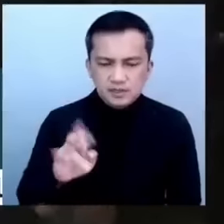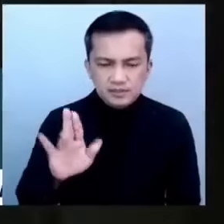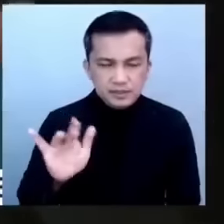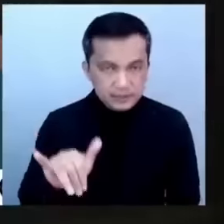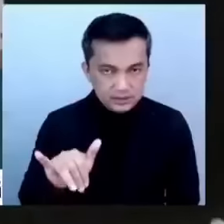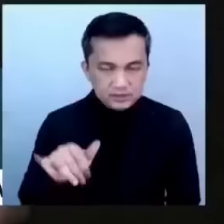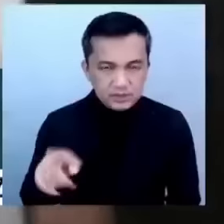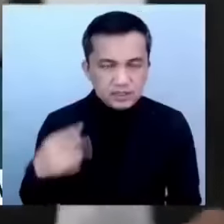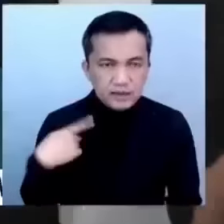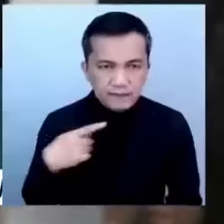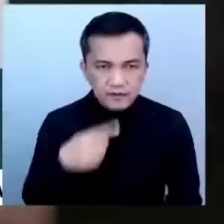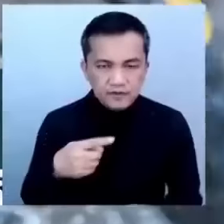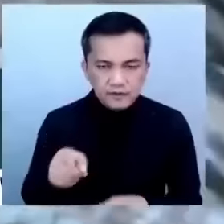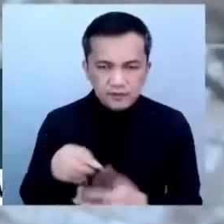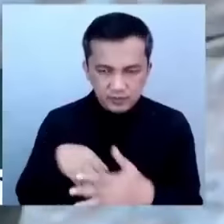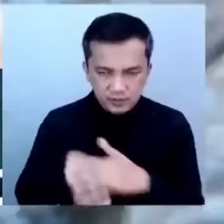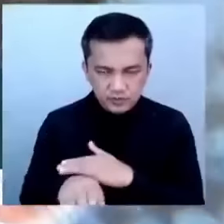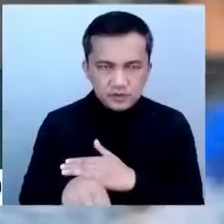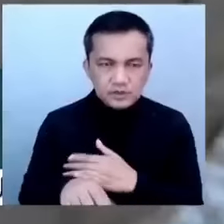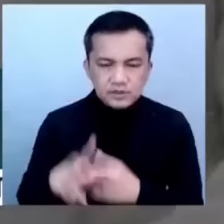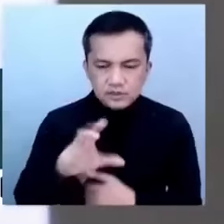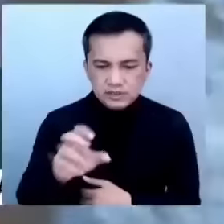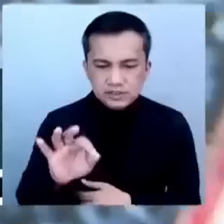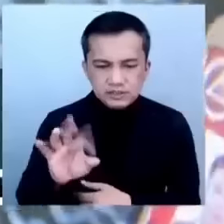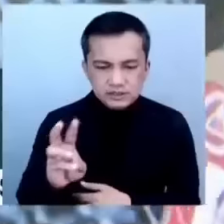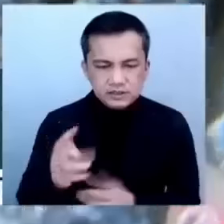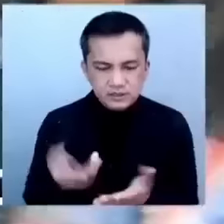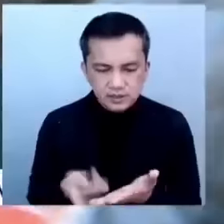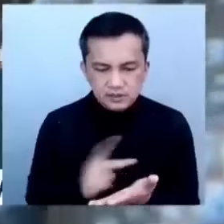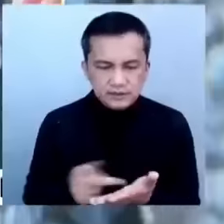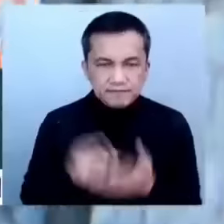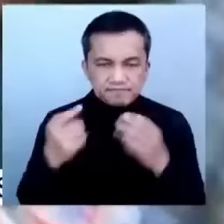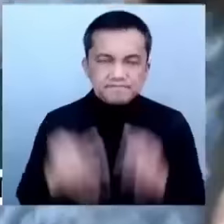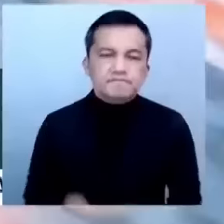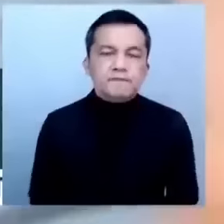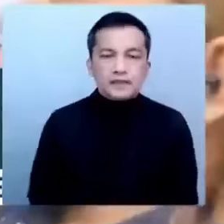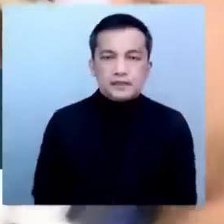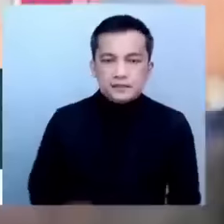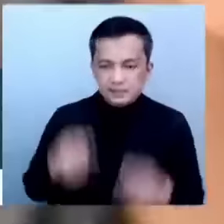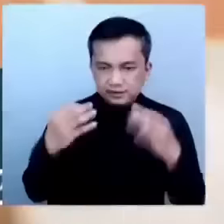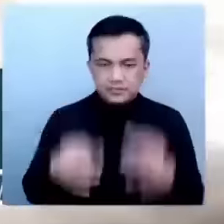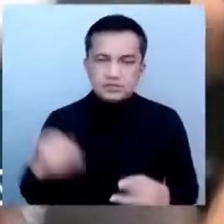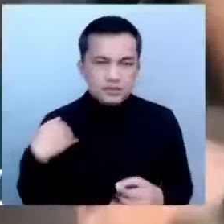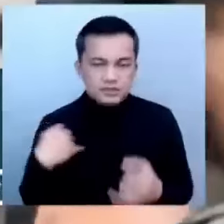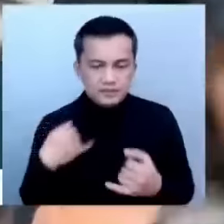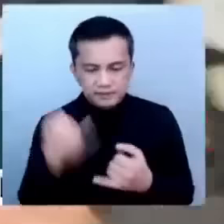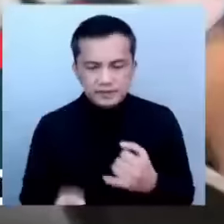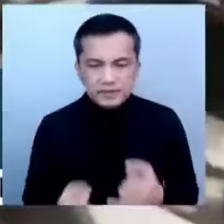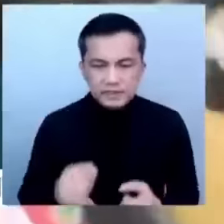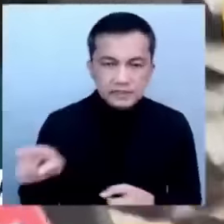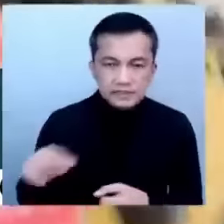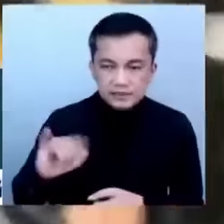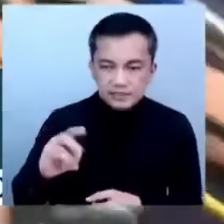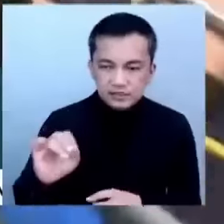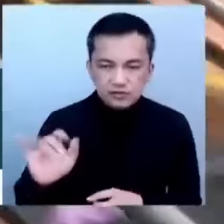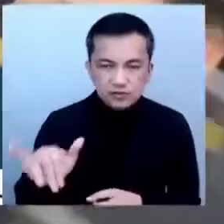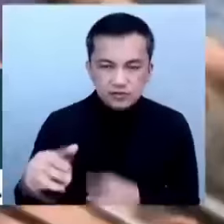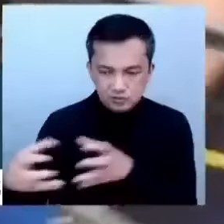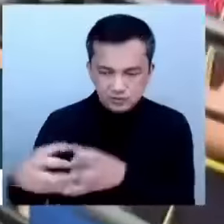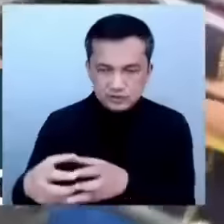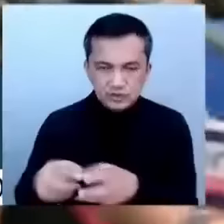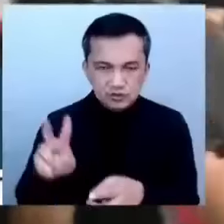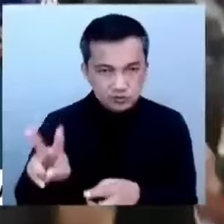have to read through the 396-page decision. Because the ruling is not yet final, Estrada's camp has two options: to file